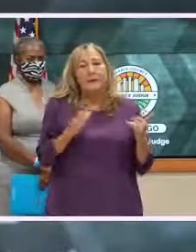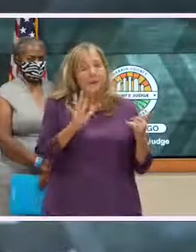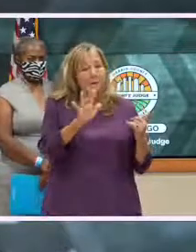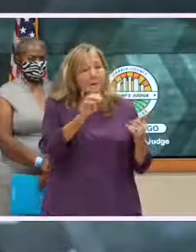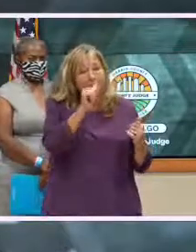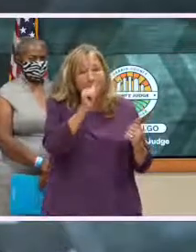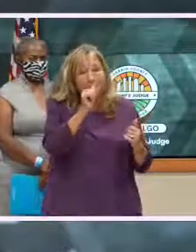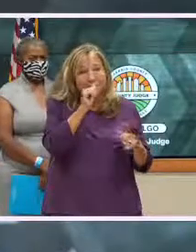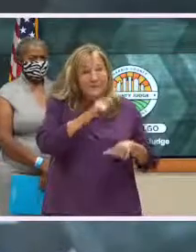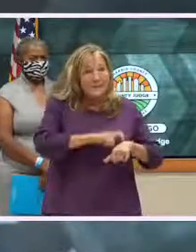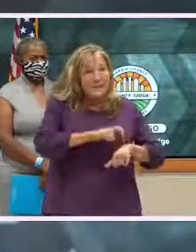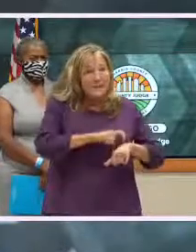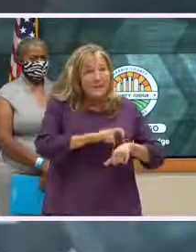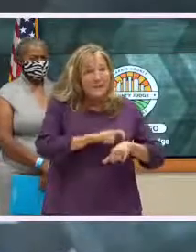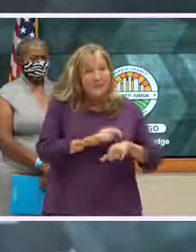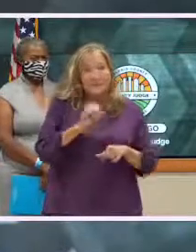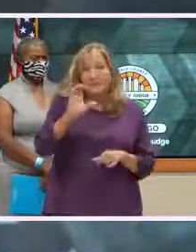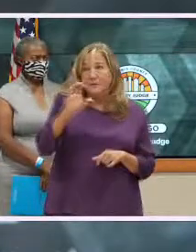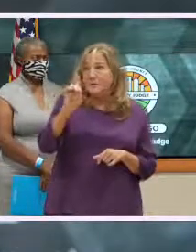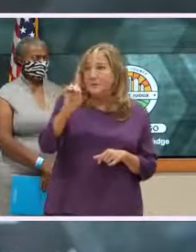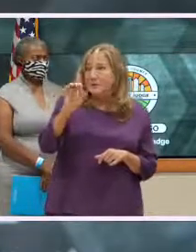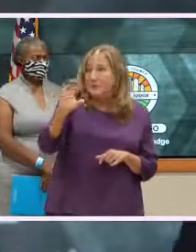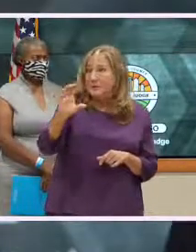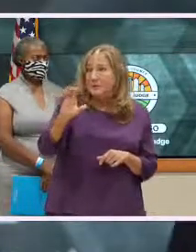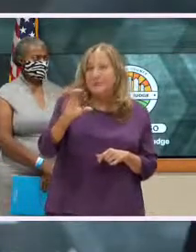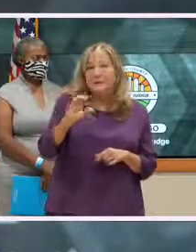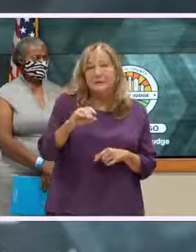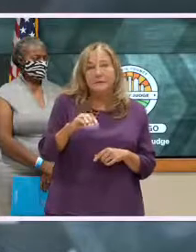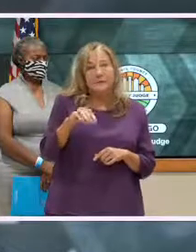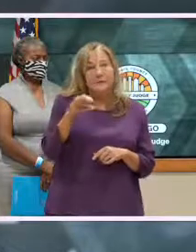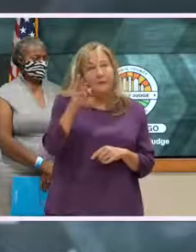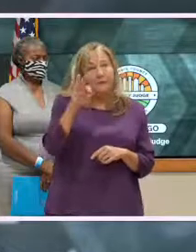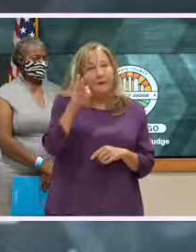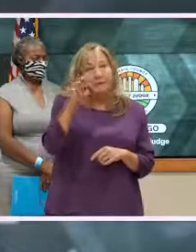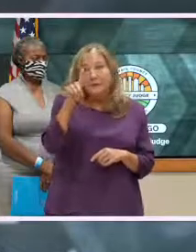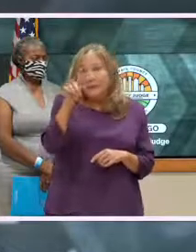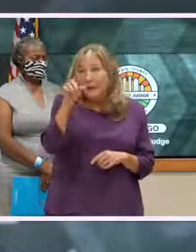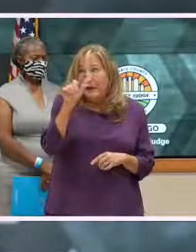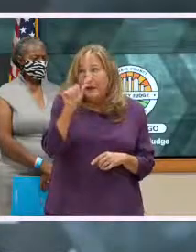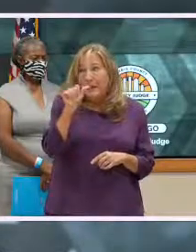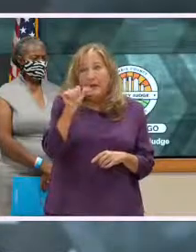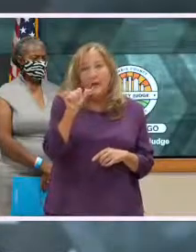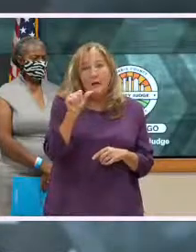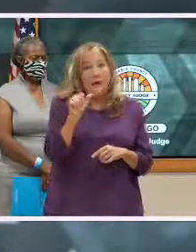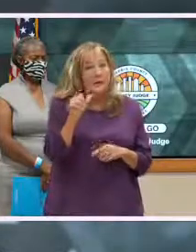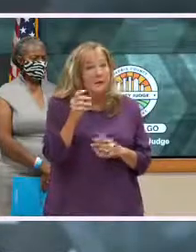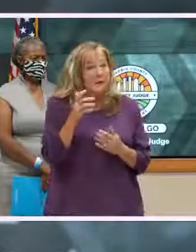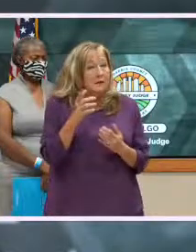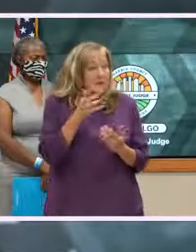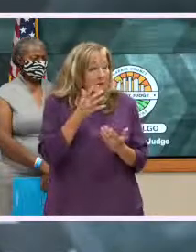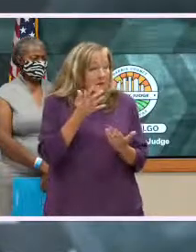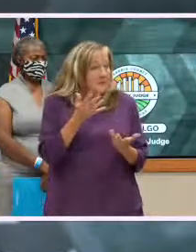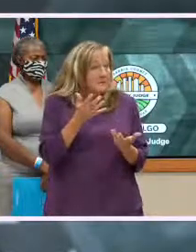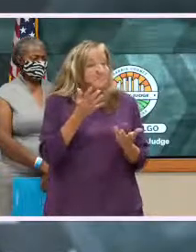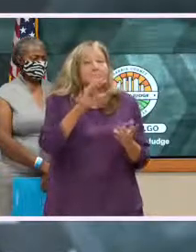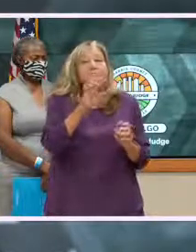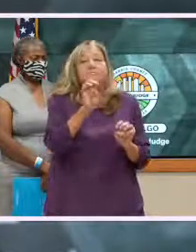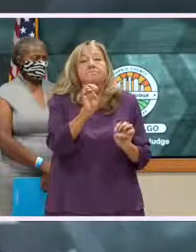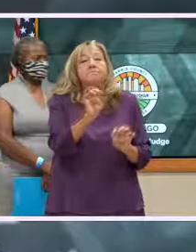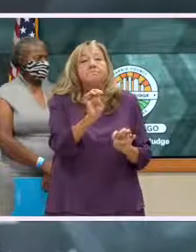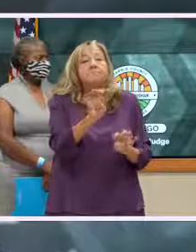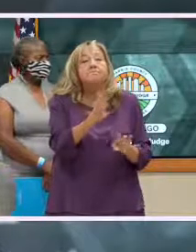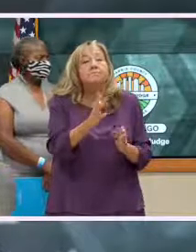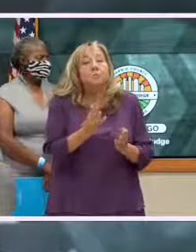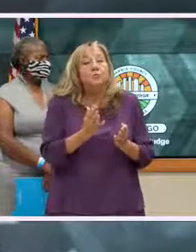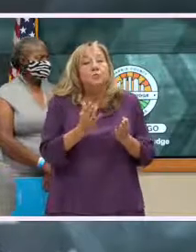CDC and the FDA with the company whether they might recommend a second immunization at some point. Right now,